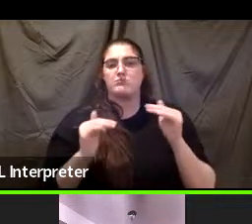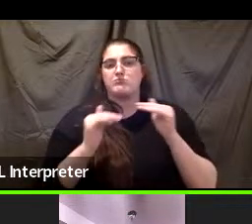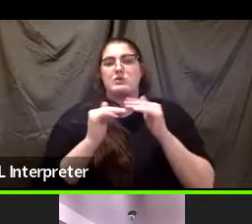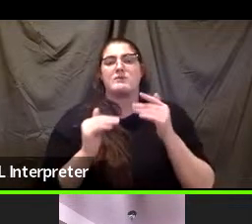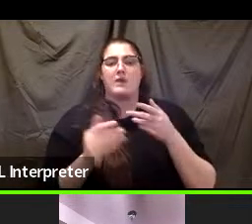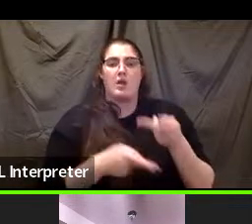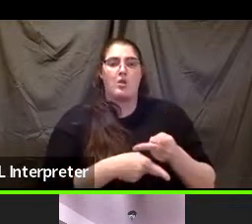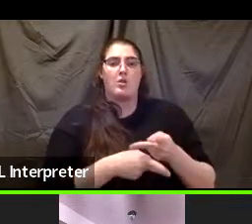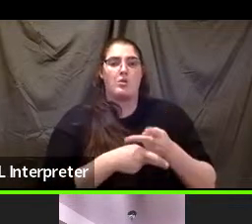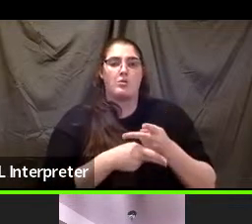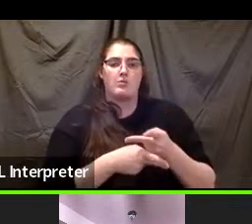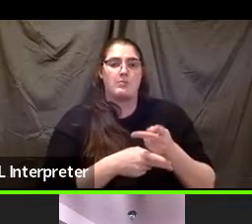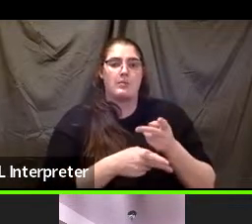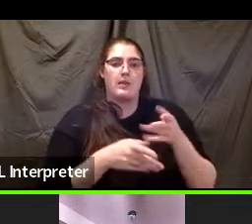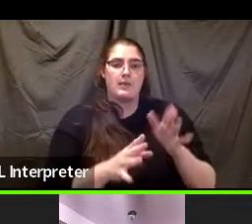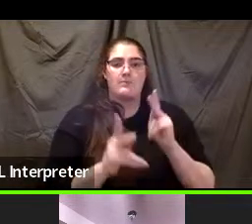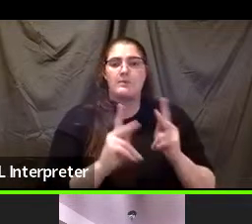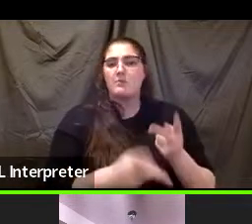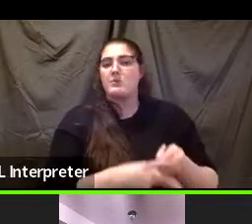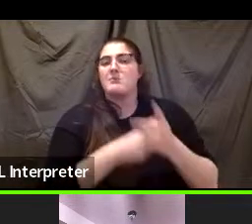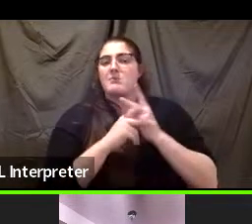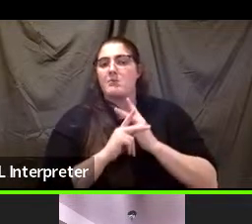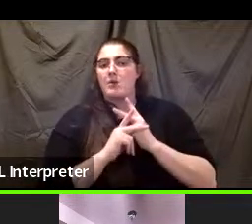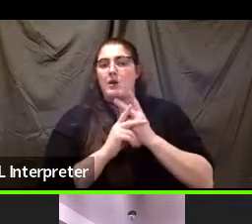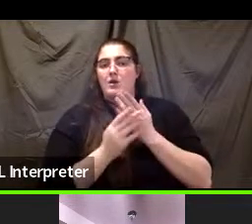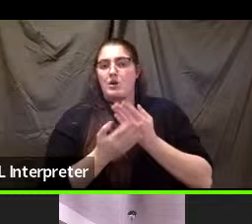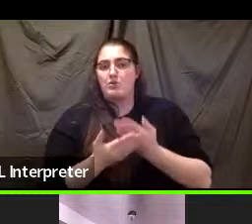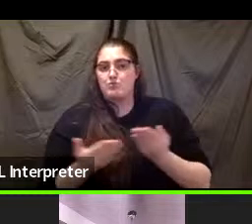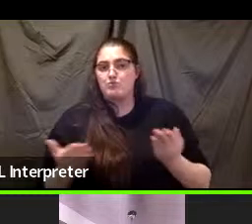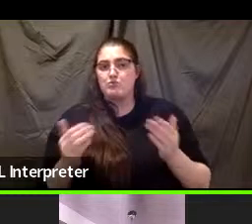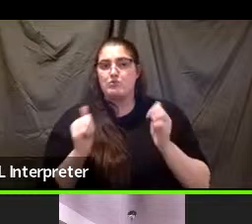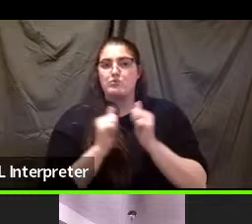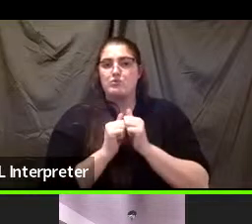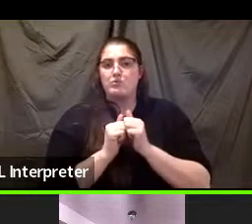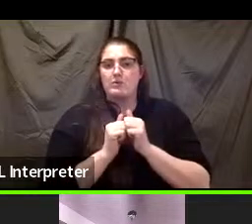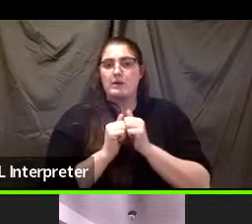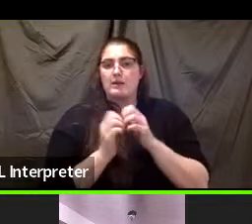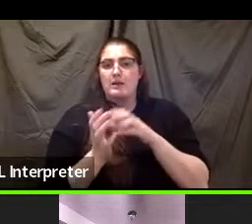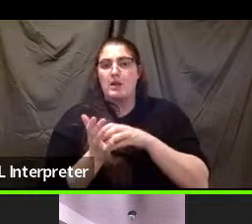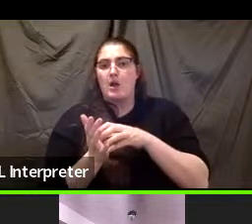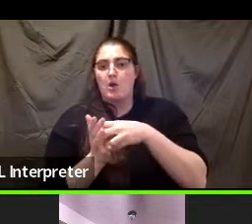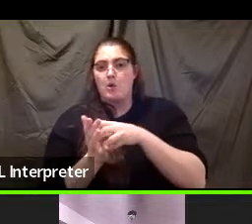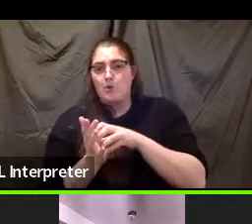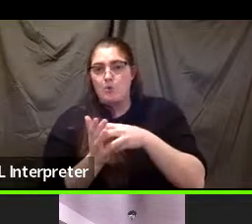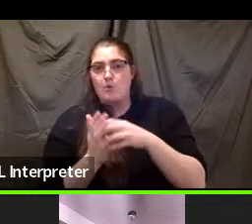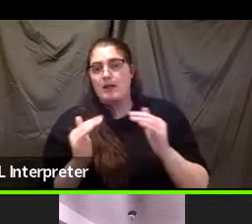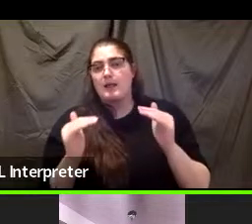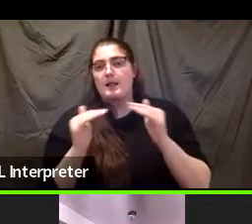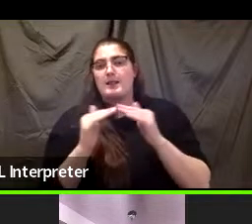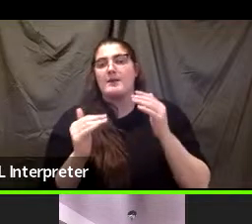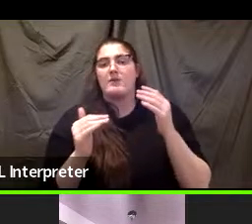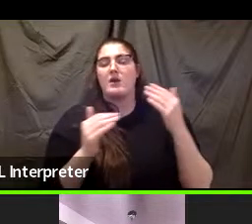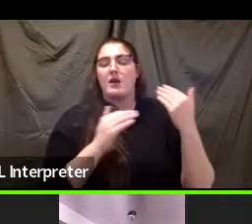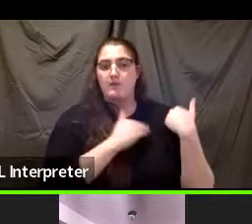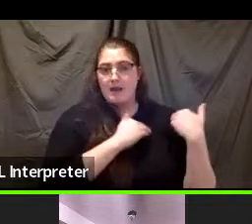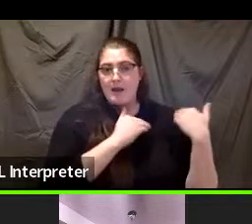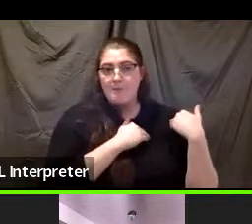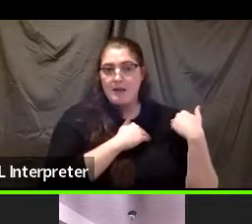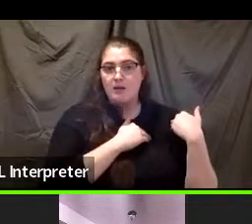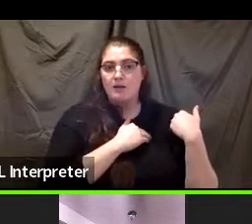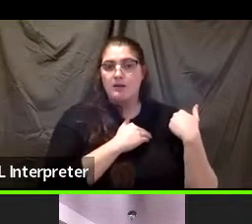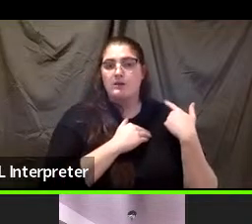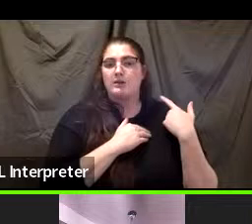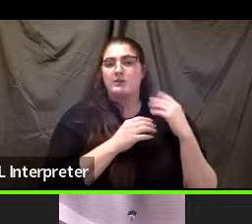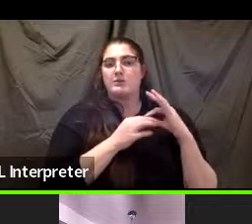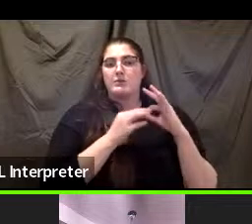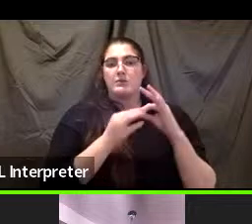loaning people tools with a very weak level of accountability in terms of how you're